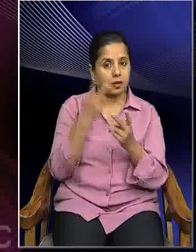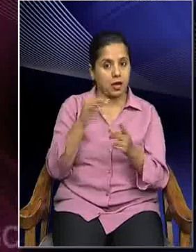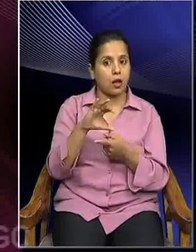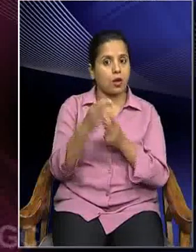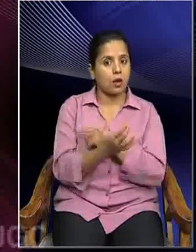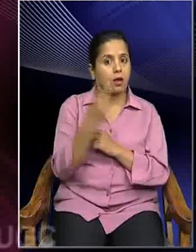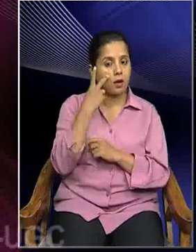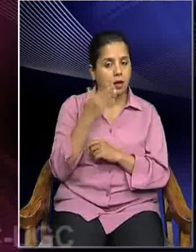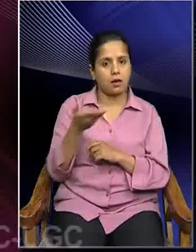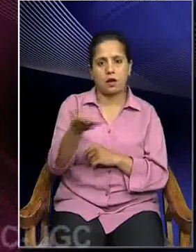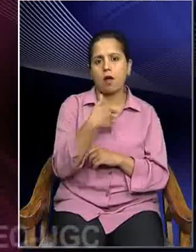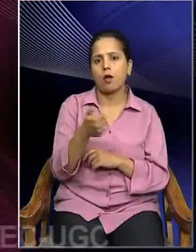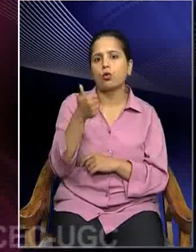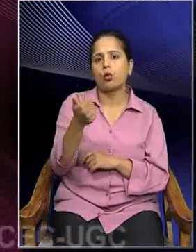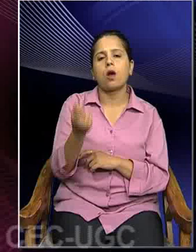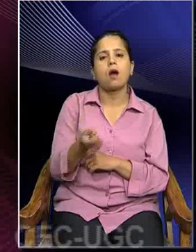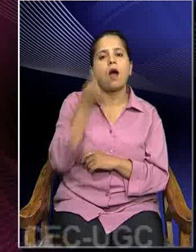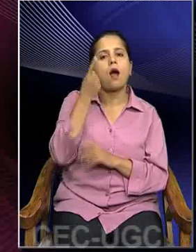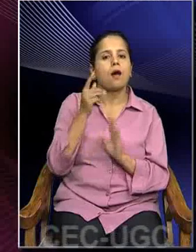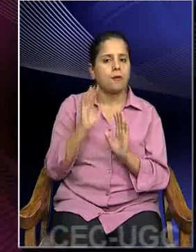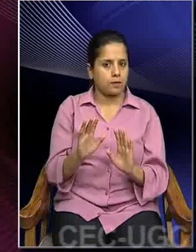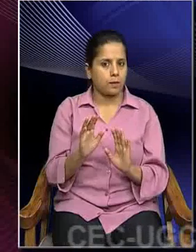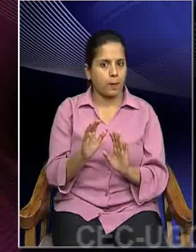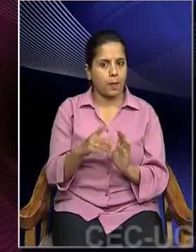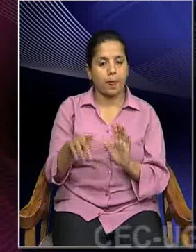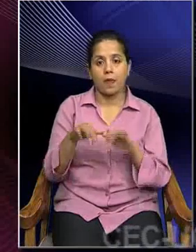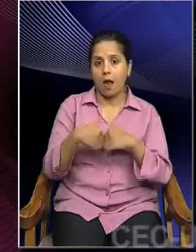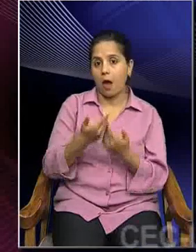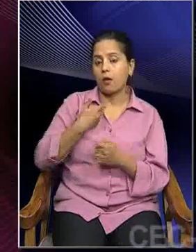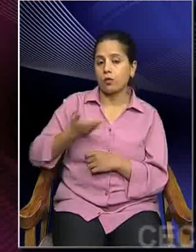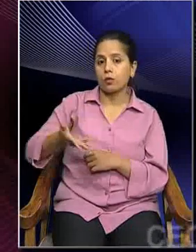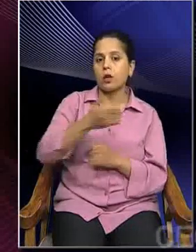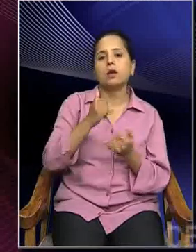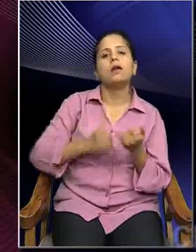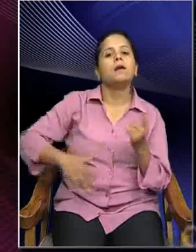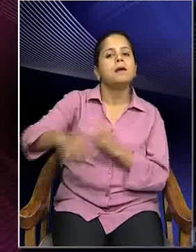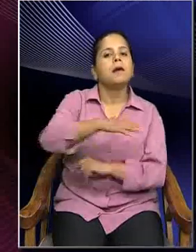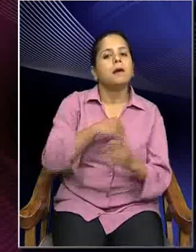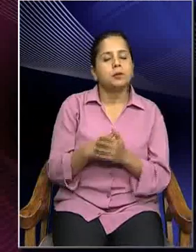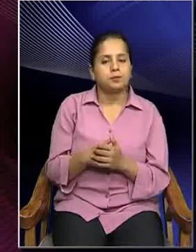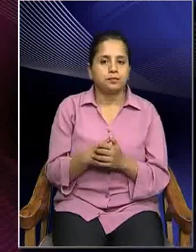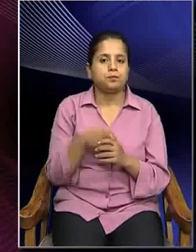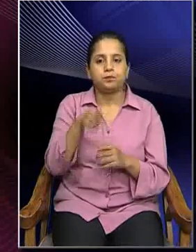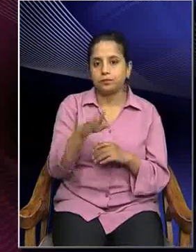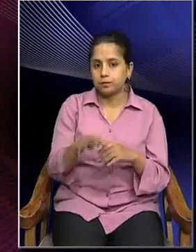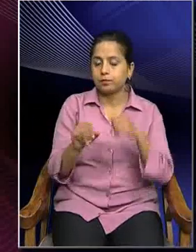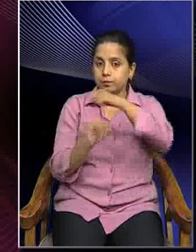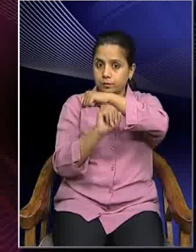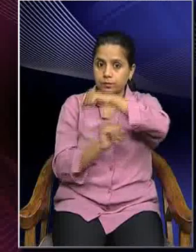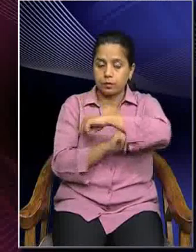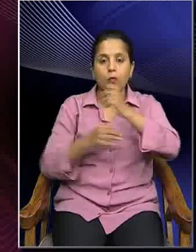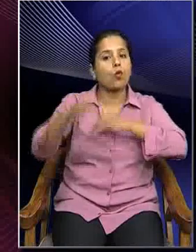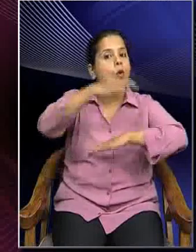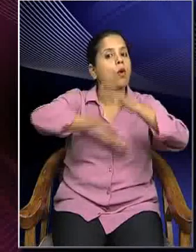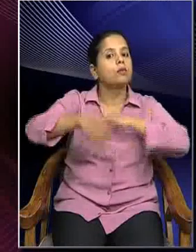culture, we have a good understanding of how a society is structured or